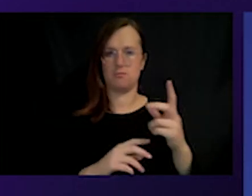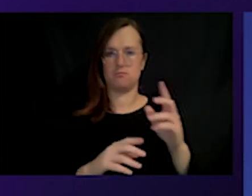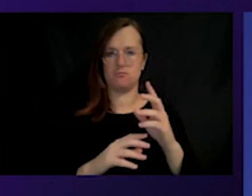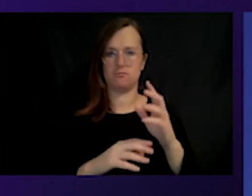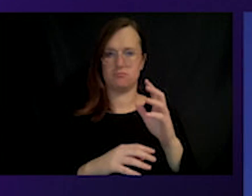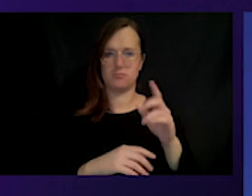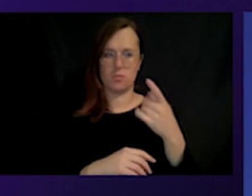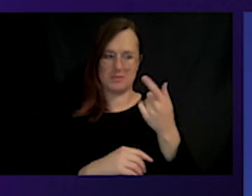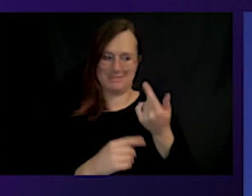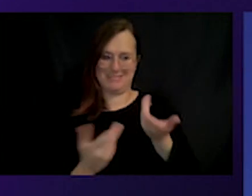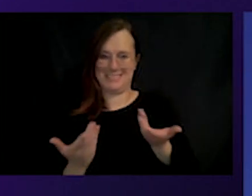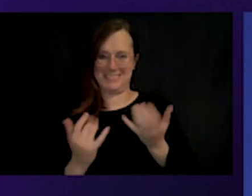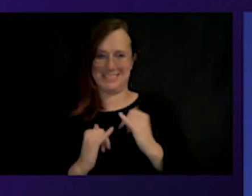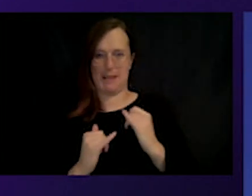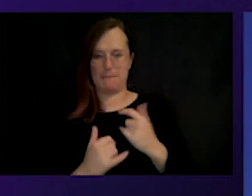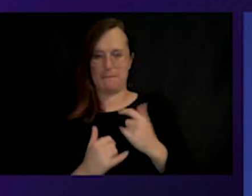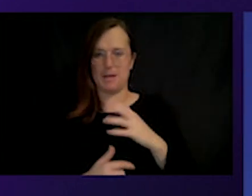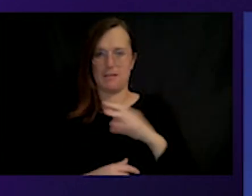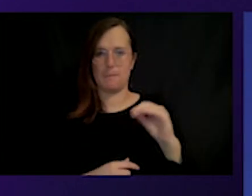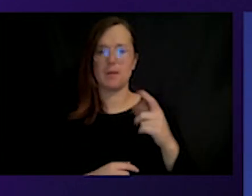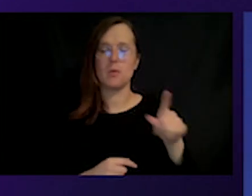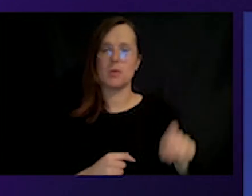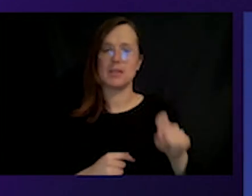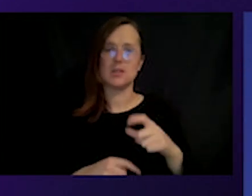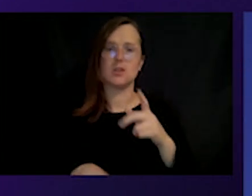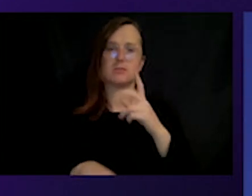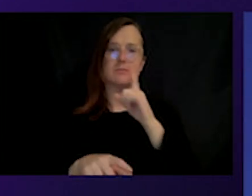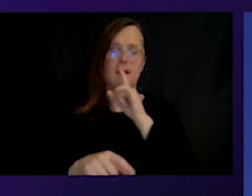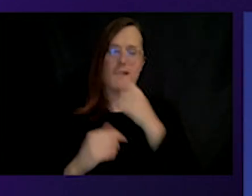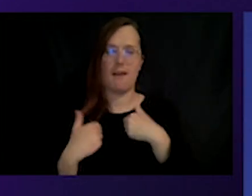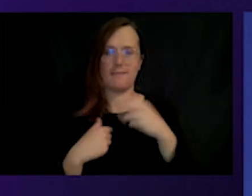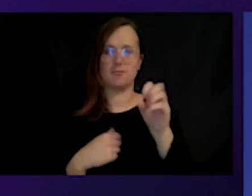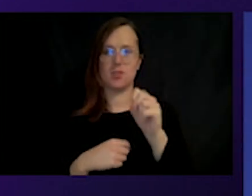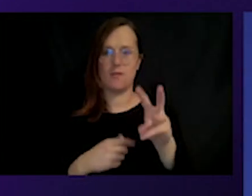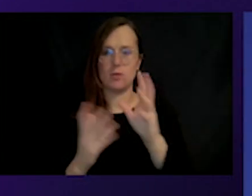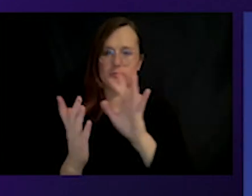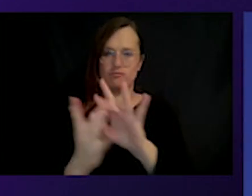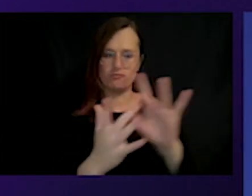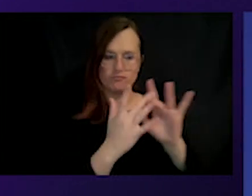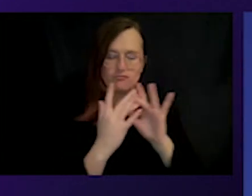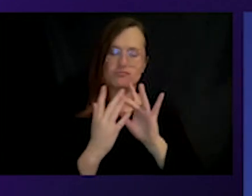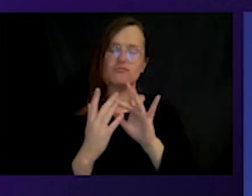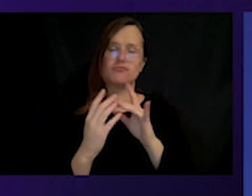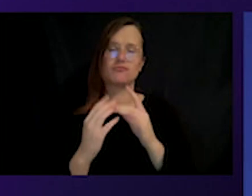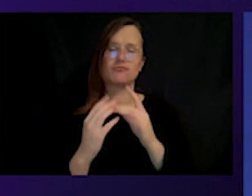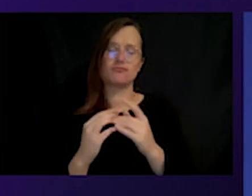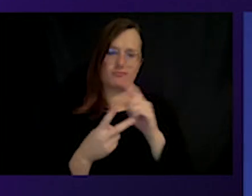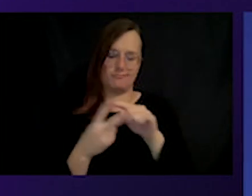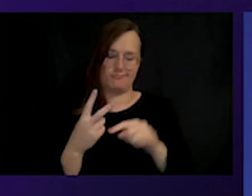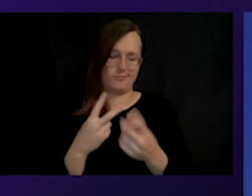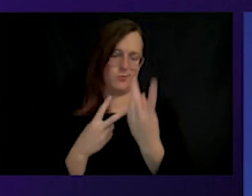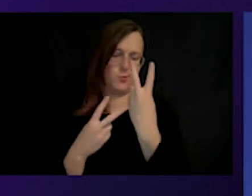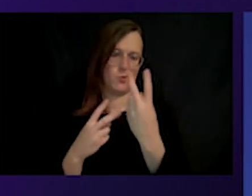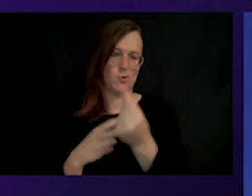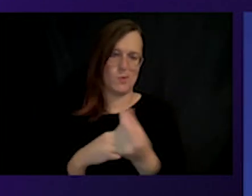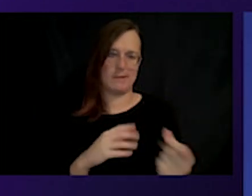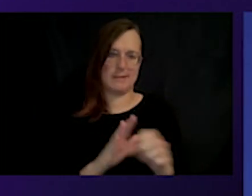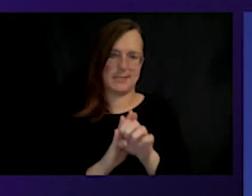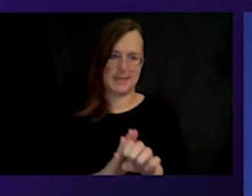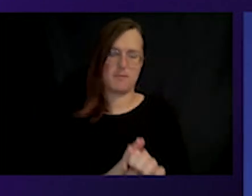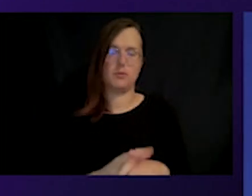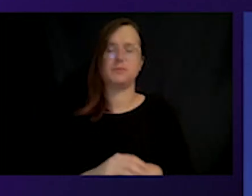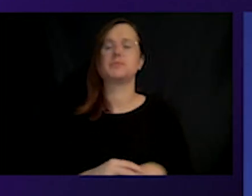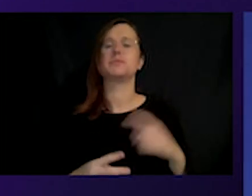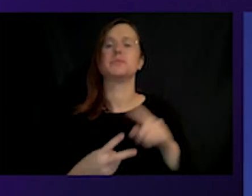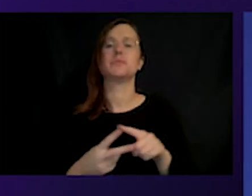the partnerships with our community on software. Today, just to give you a couple of quick examples, we're partnering